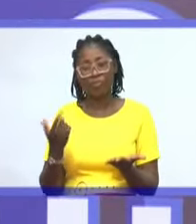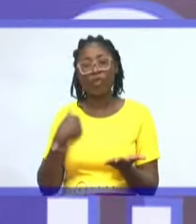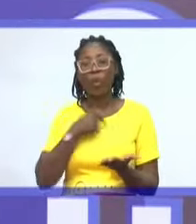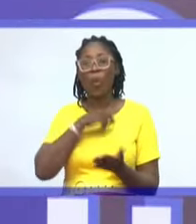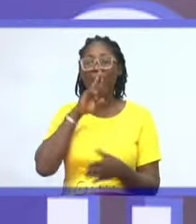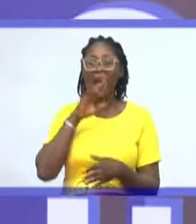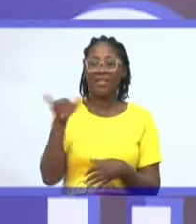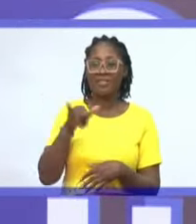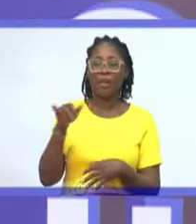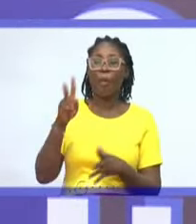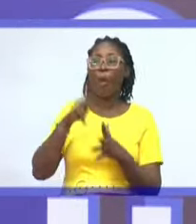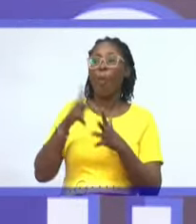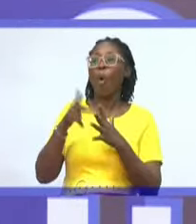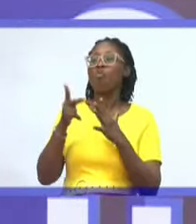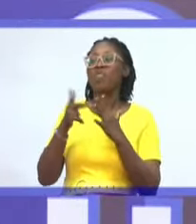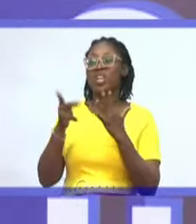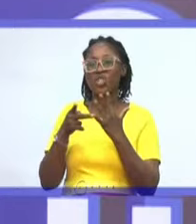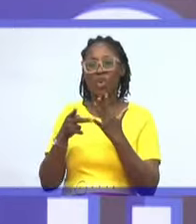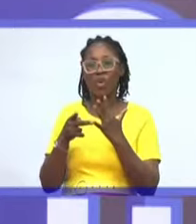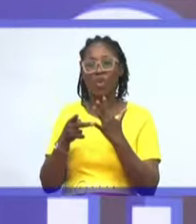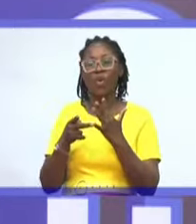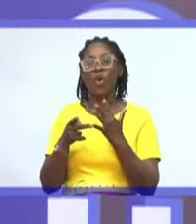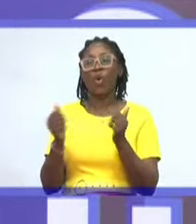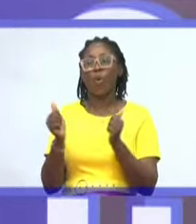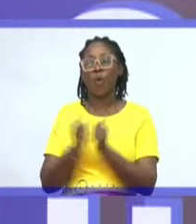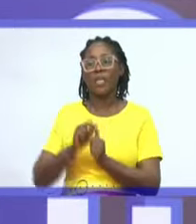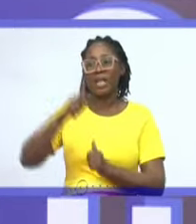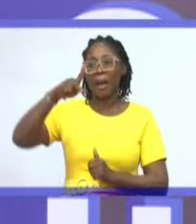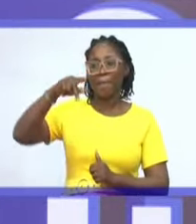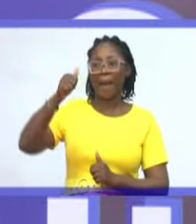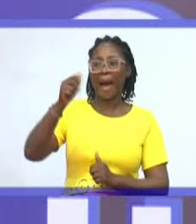same population with Pakistan.